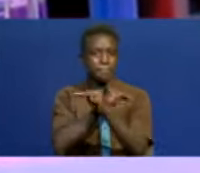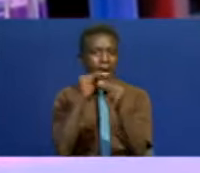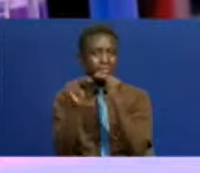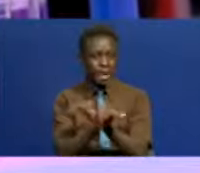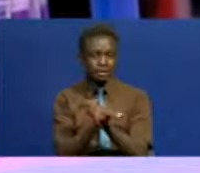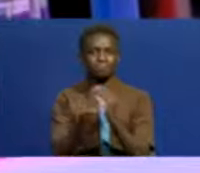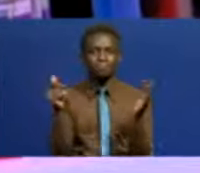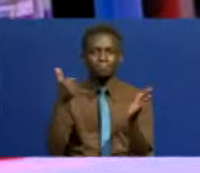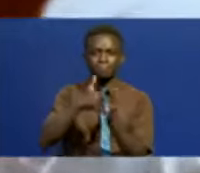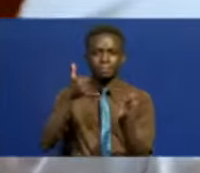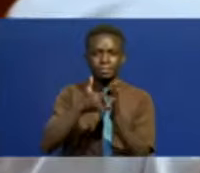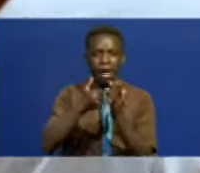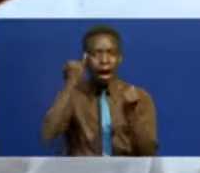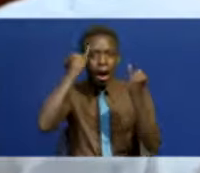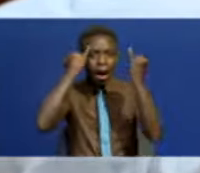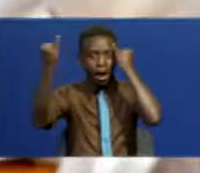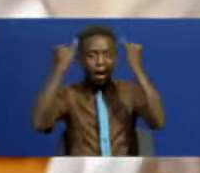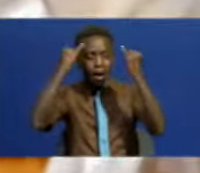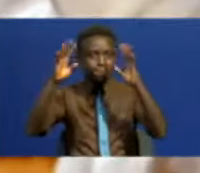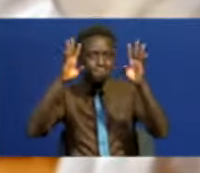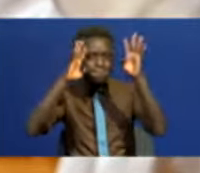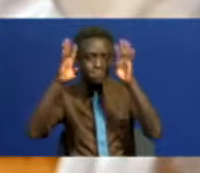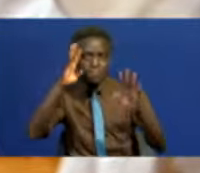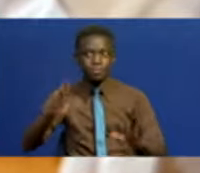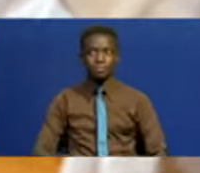among others.